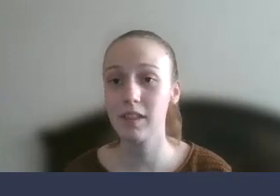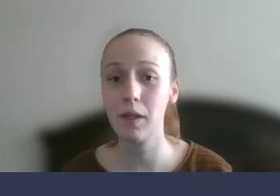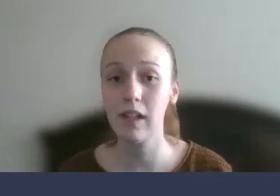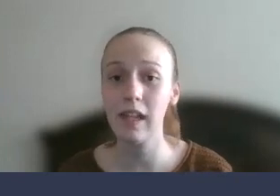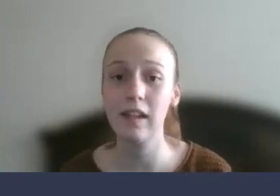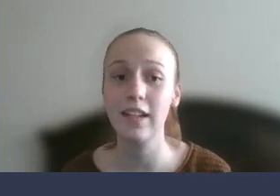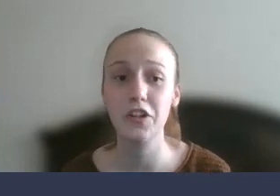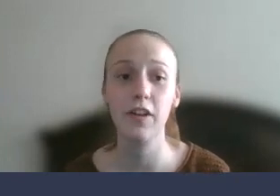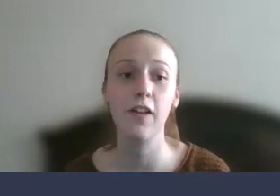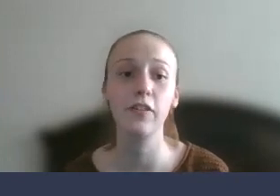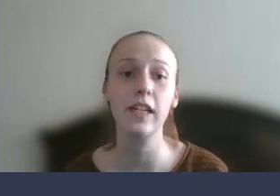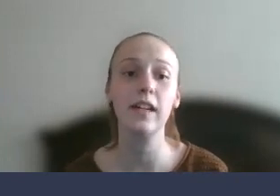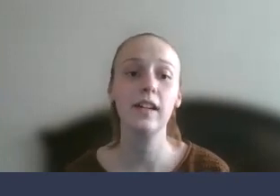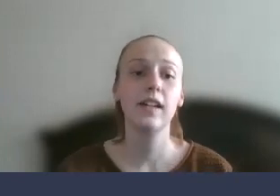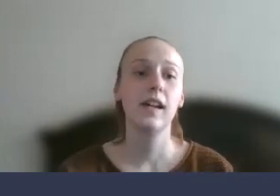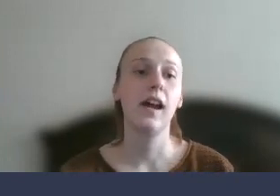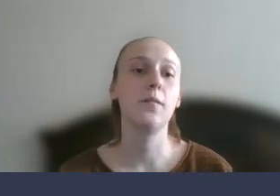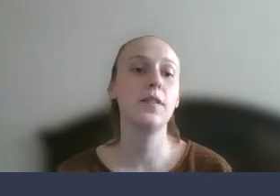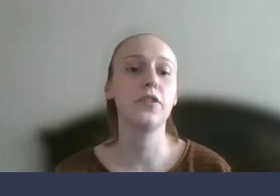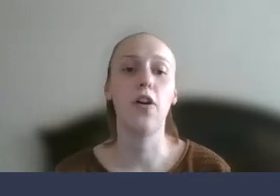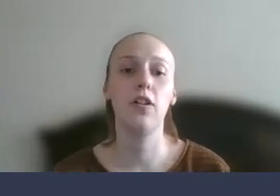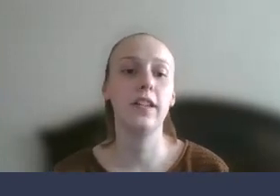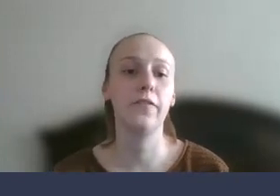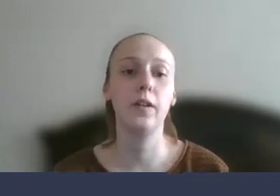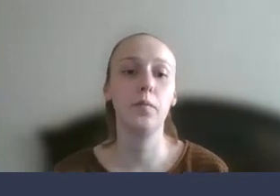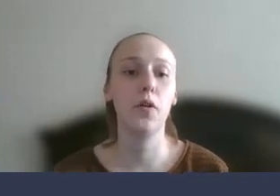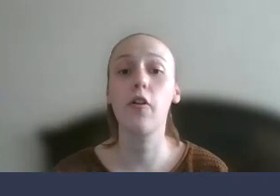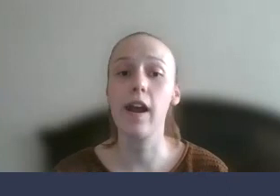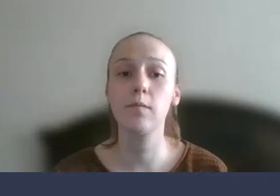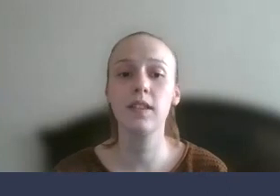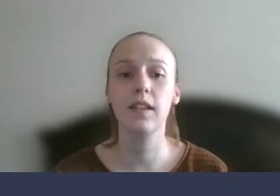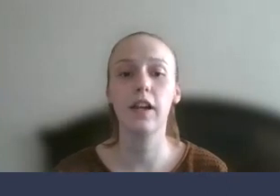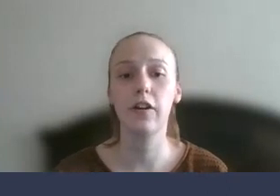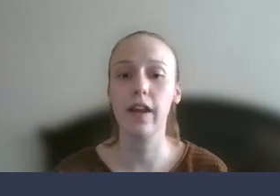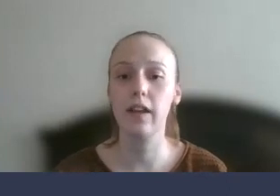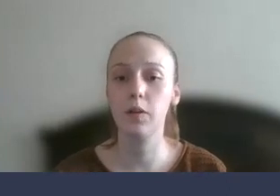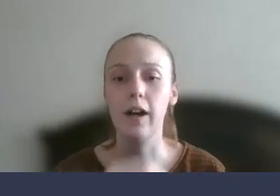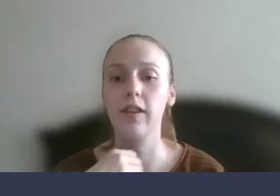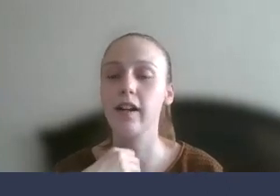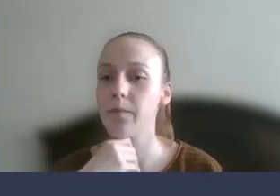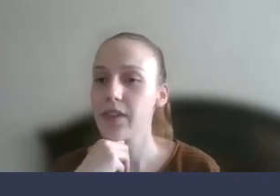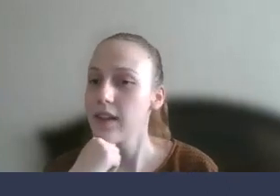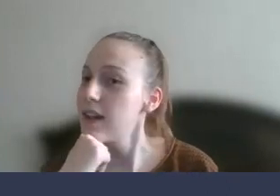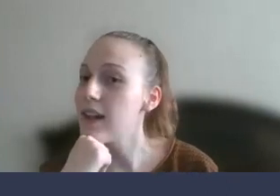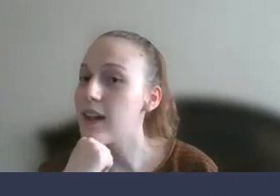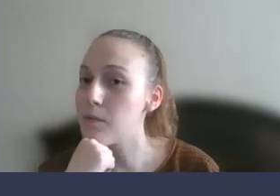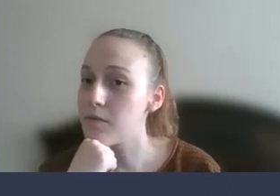mental stability and addiction recovery. These are all different programs that are available out